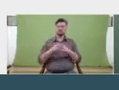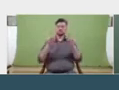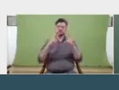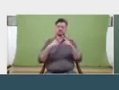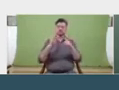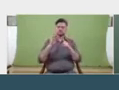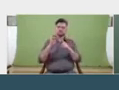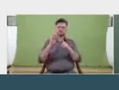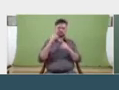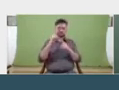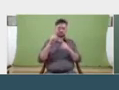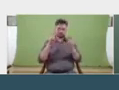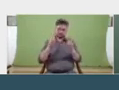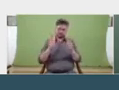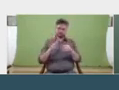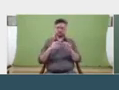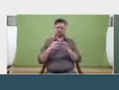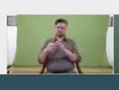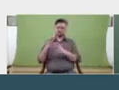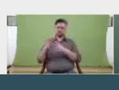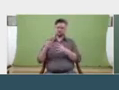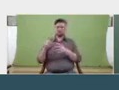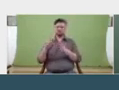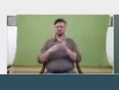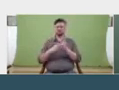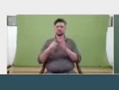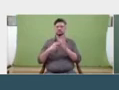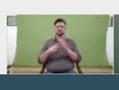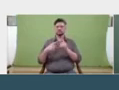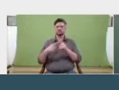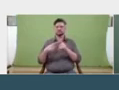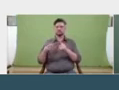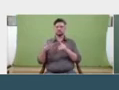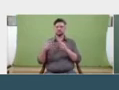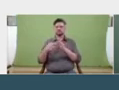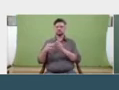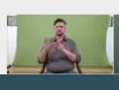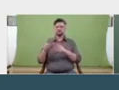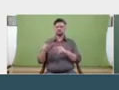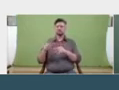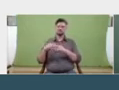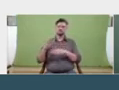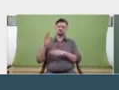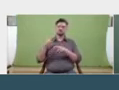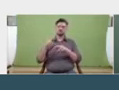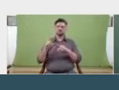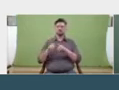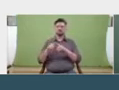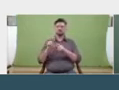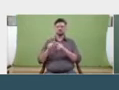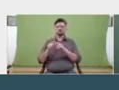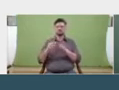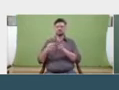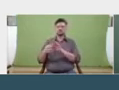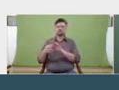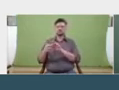following statement is about the topic that is comment okay so it's more kind of functional that's what they tried to show then they said